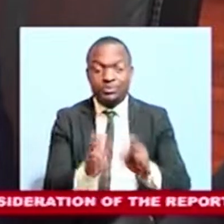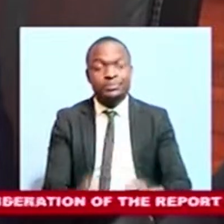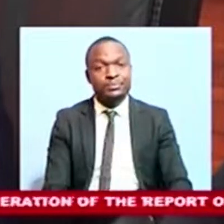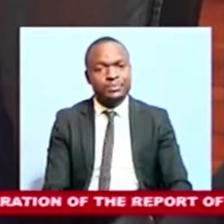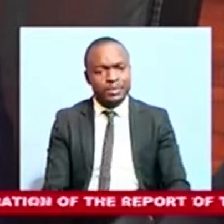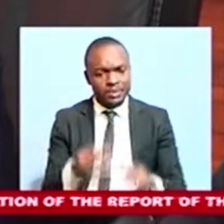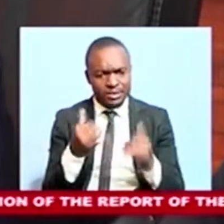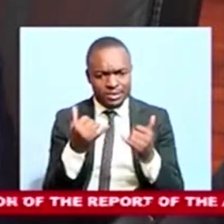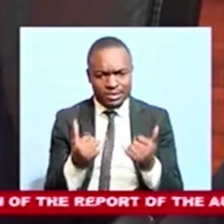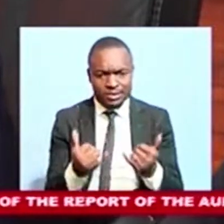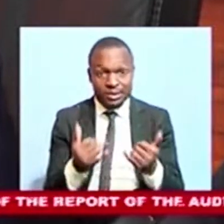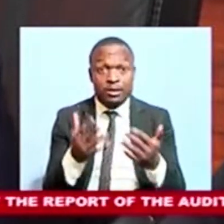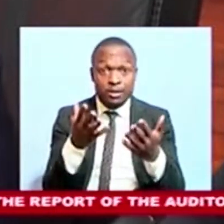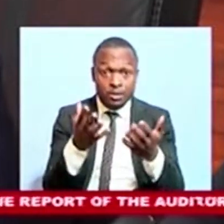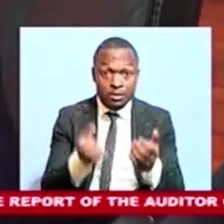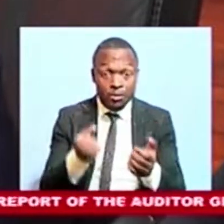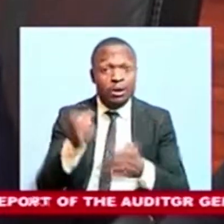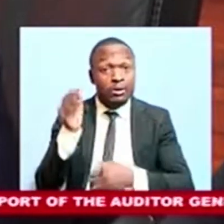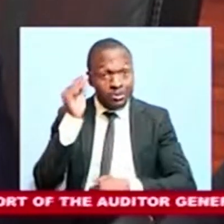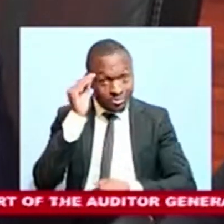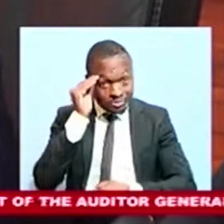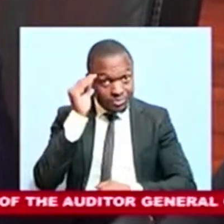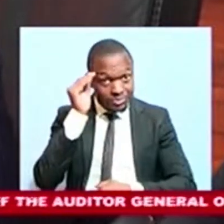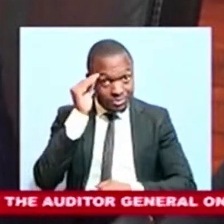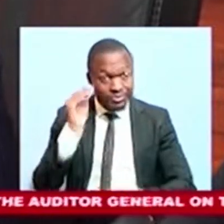Now, I want to find out